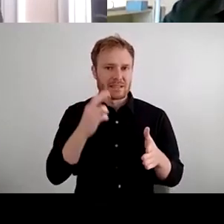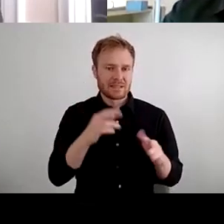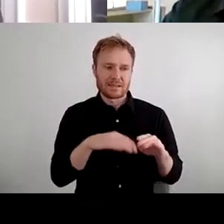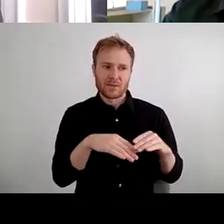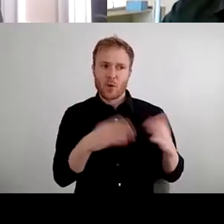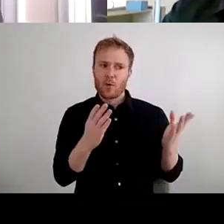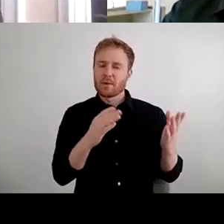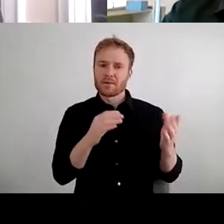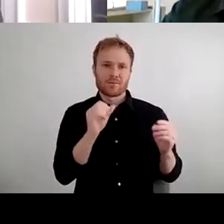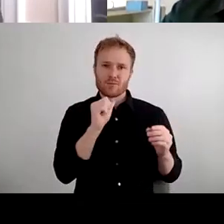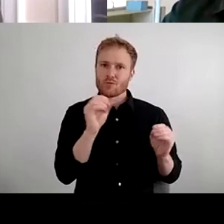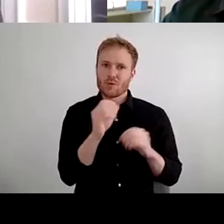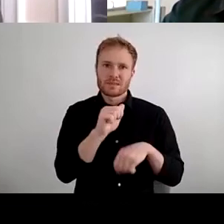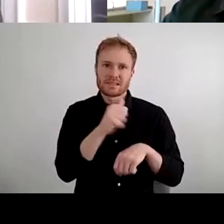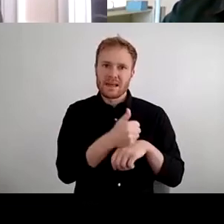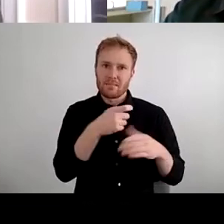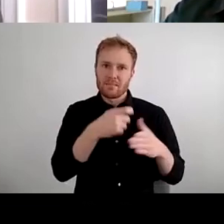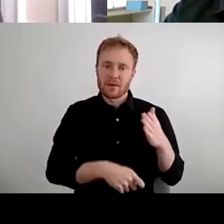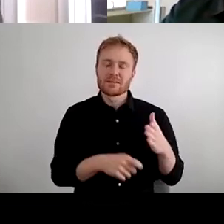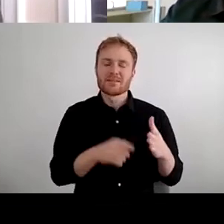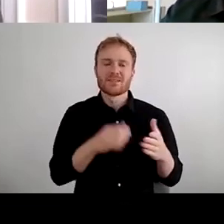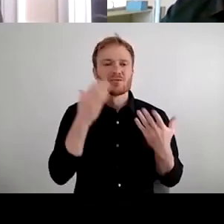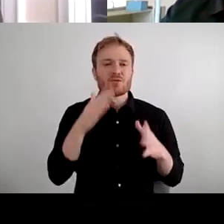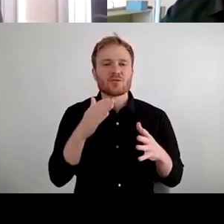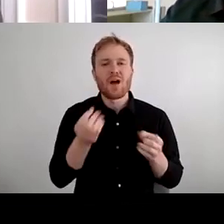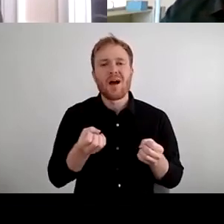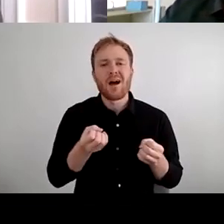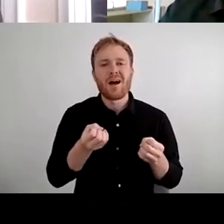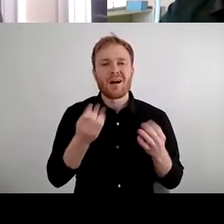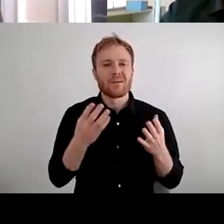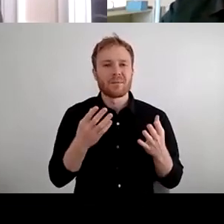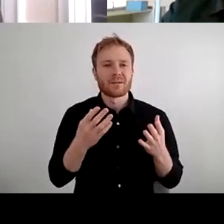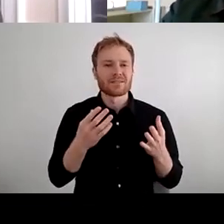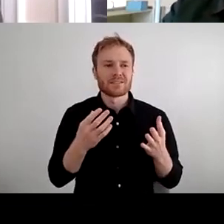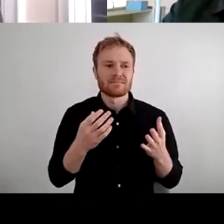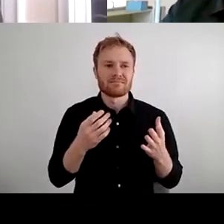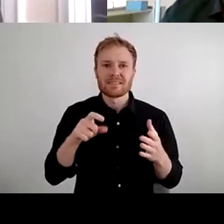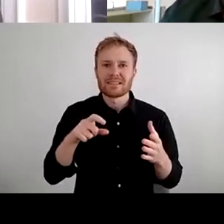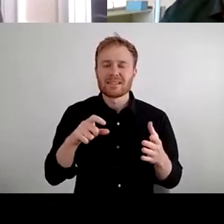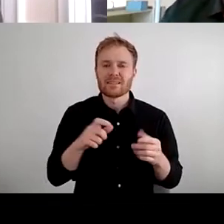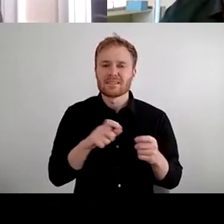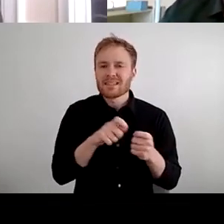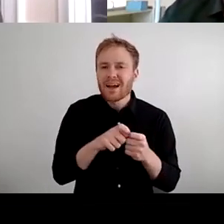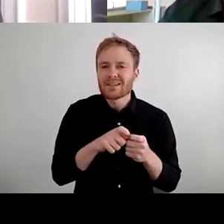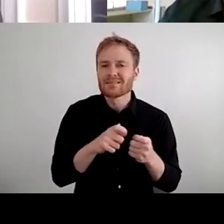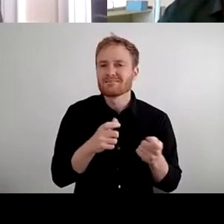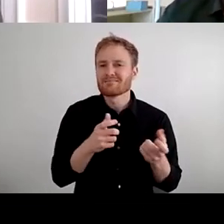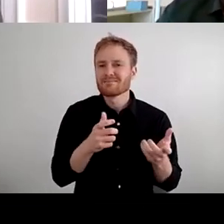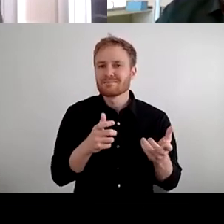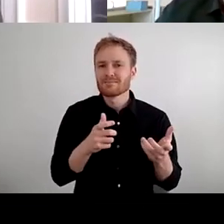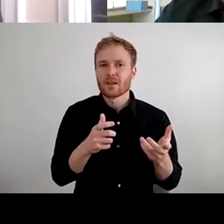need is. And it's going to be a per user kind of basis per public safety agency.